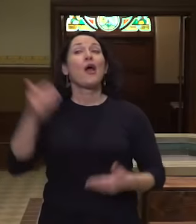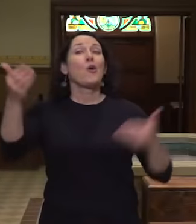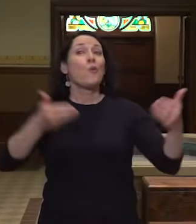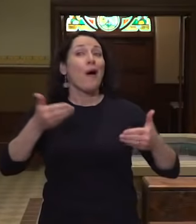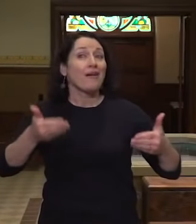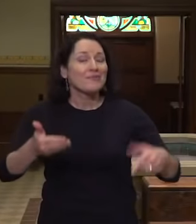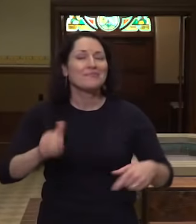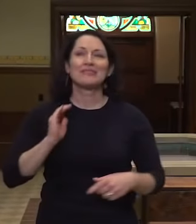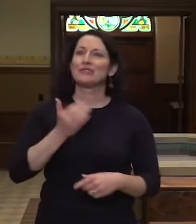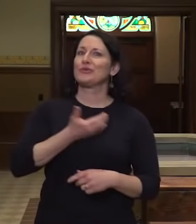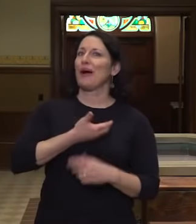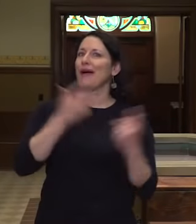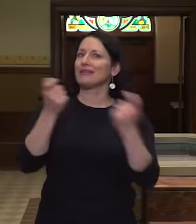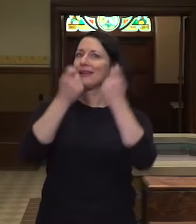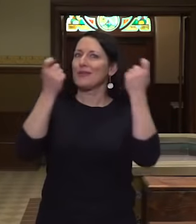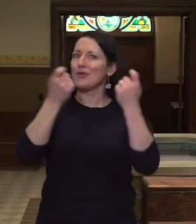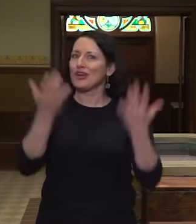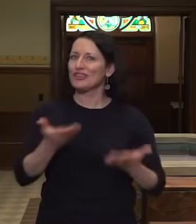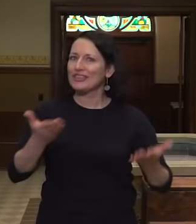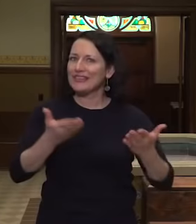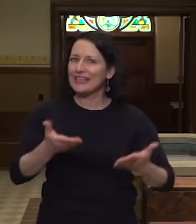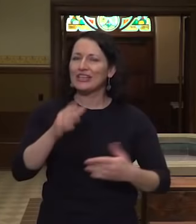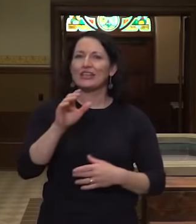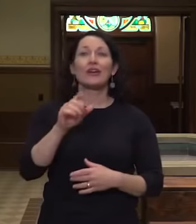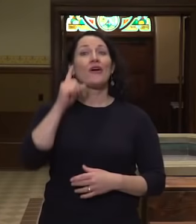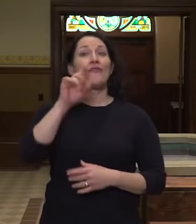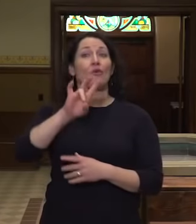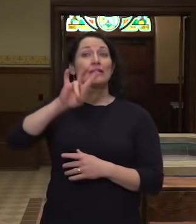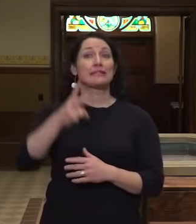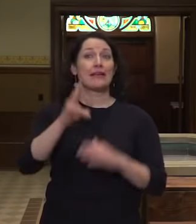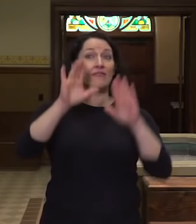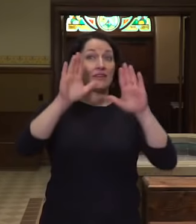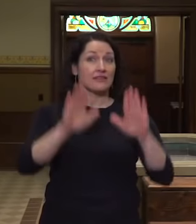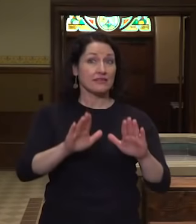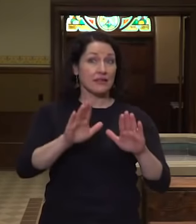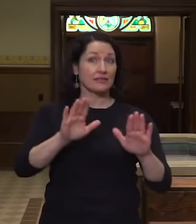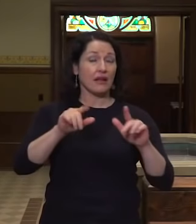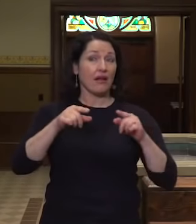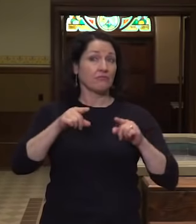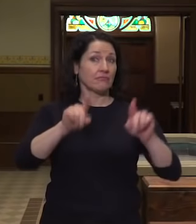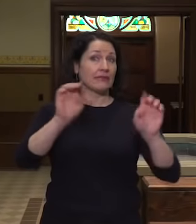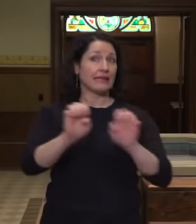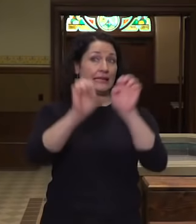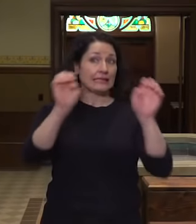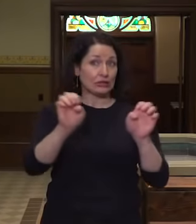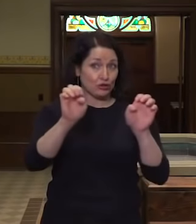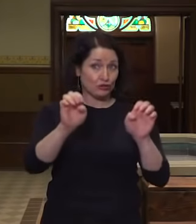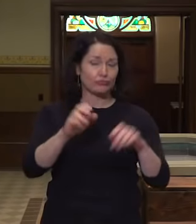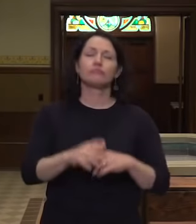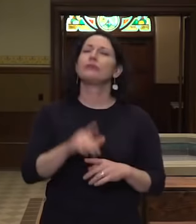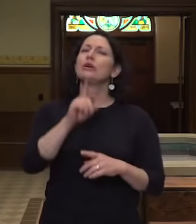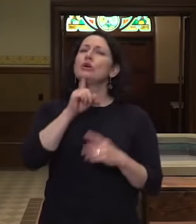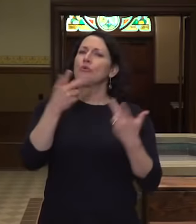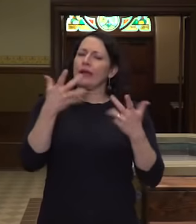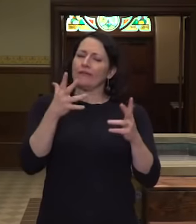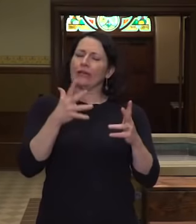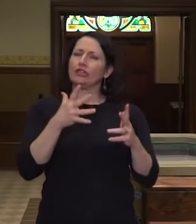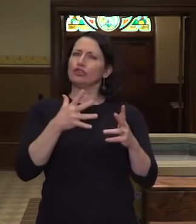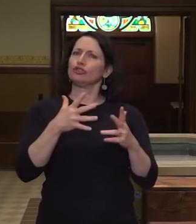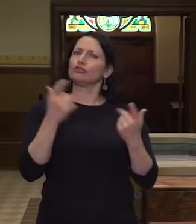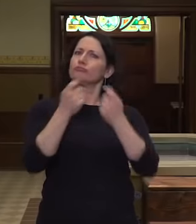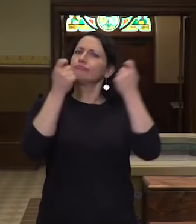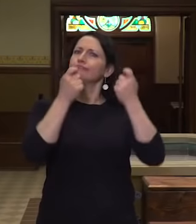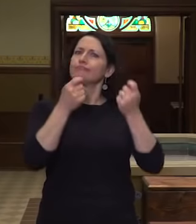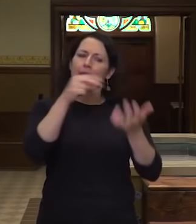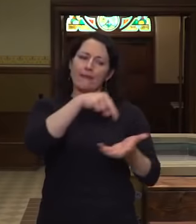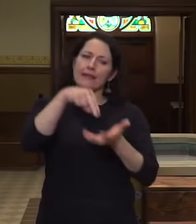Welcome to our celebration here at Sacred Heart Church for the seventh Sunday in Easter. We had Ascension already on Thursday.